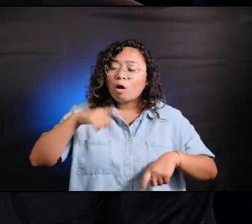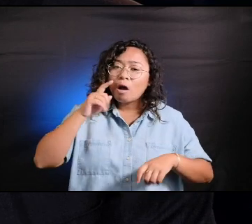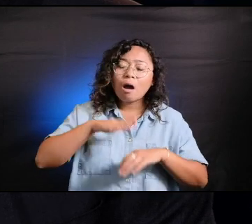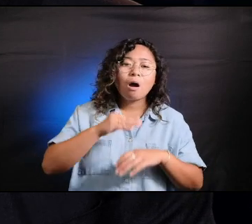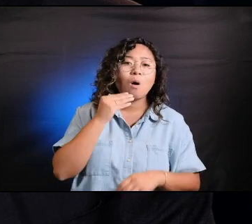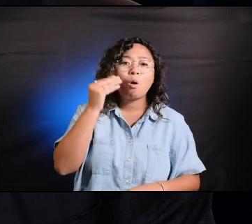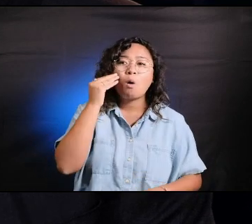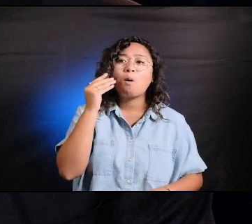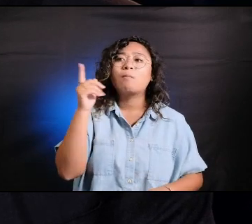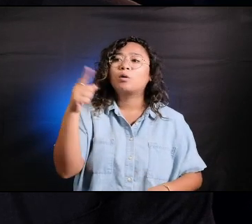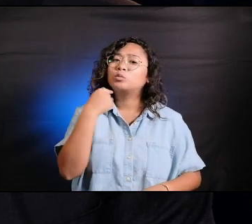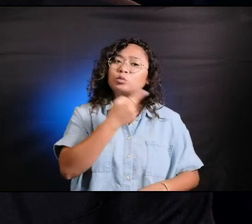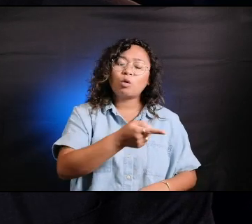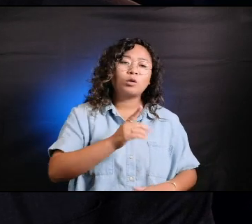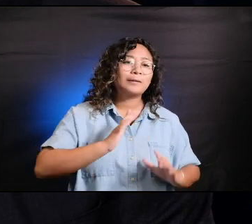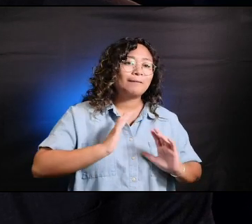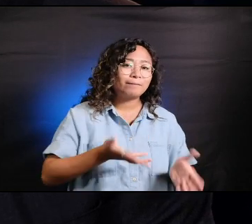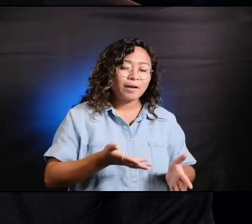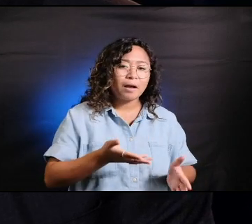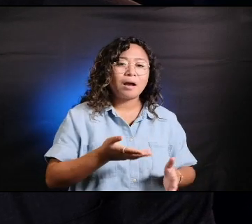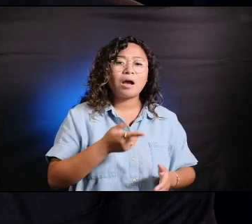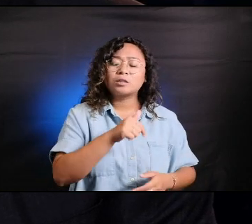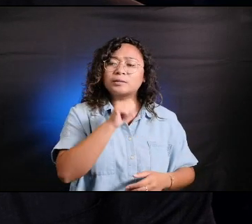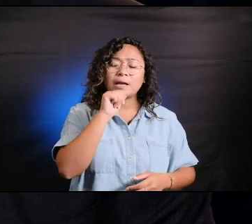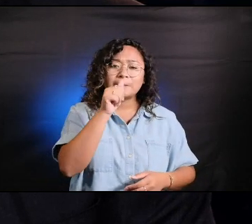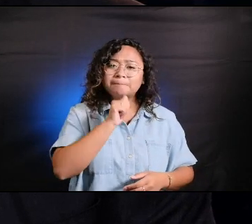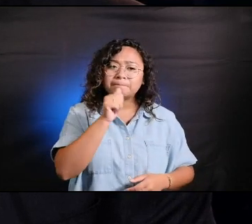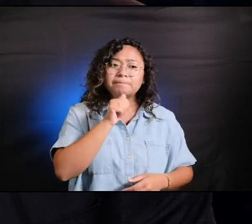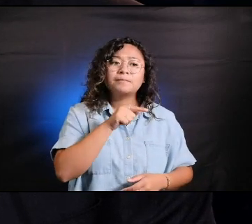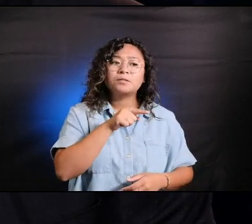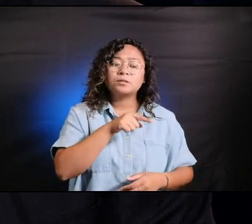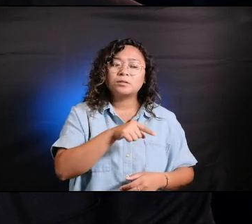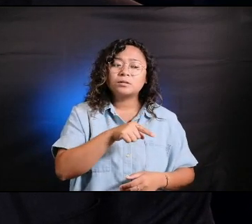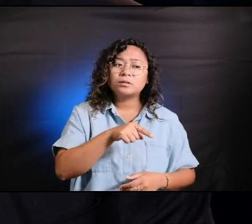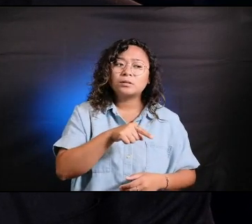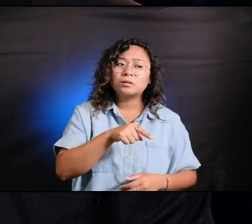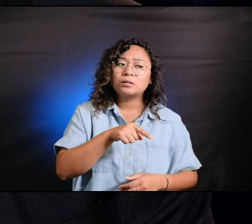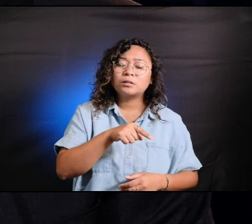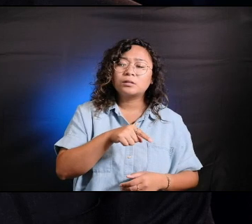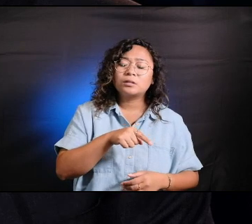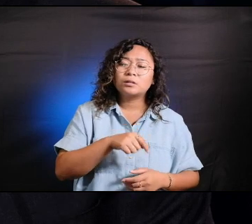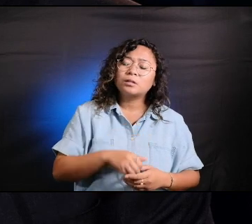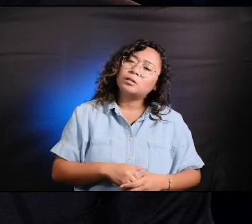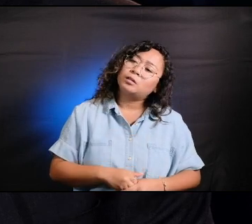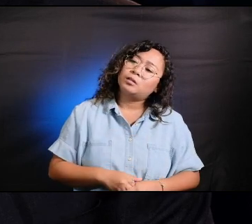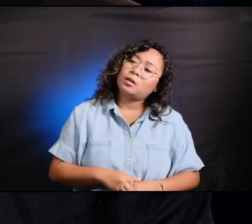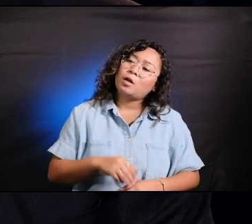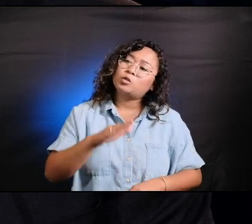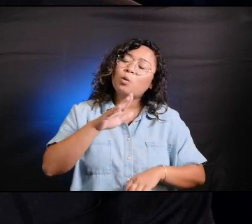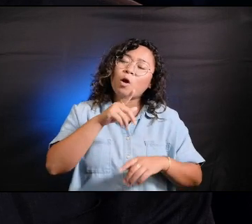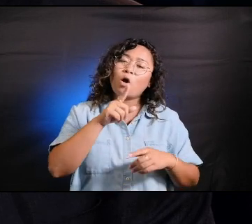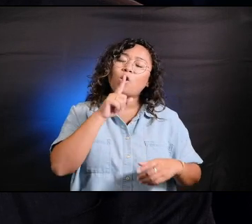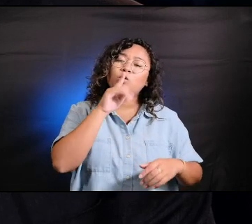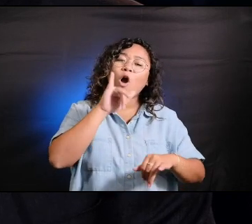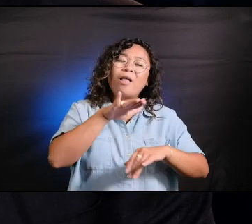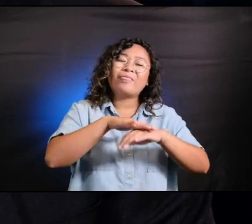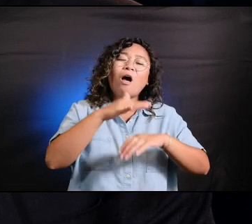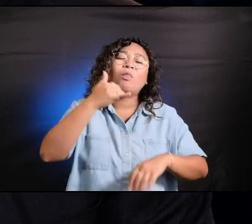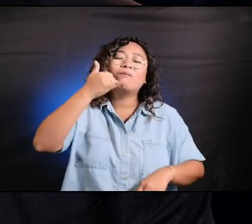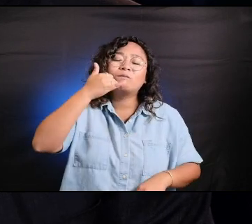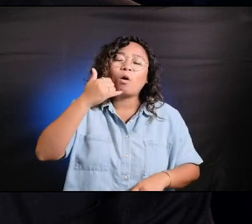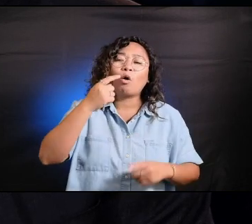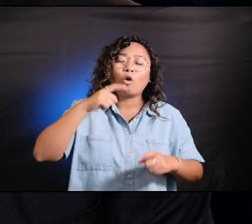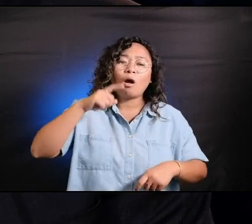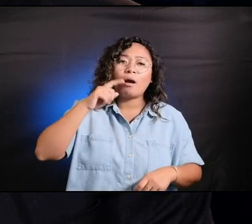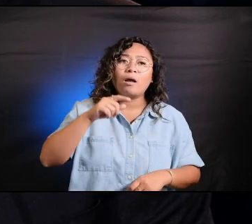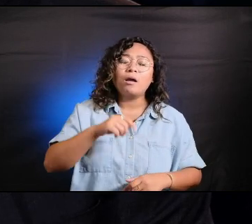They told her she looked fine when she was really suffering. She actually broke down on the phone crying. So Governor, we understand that